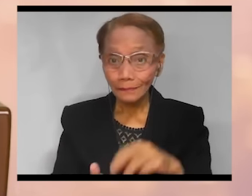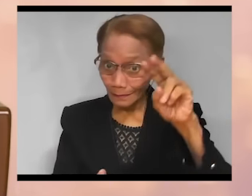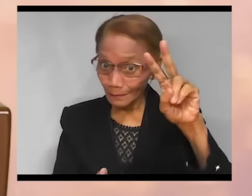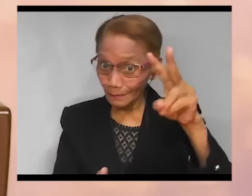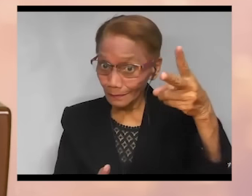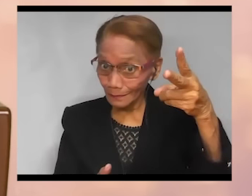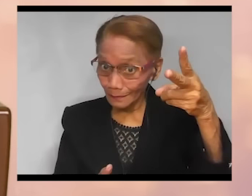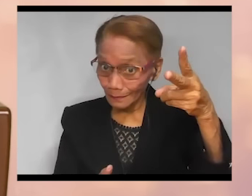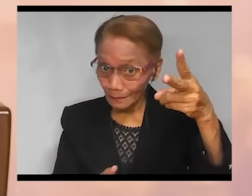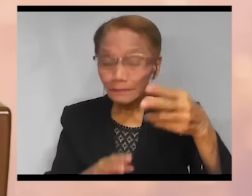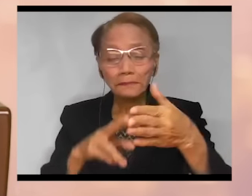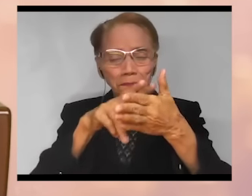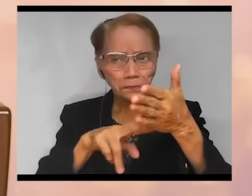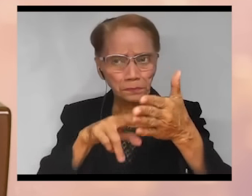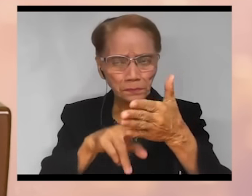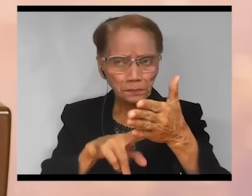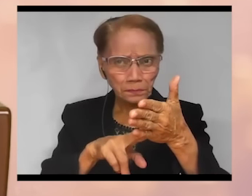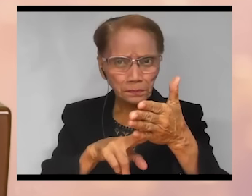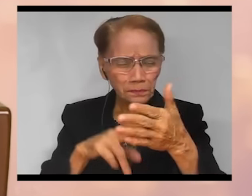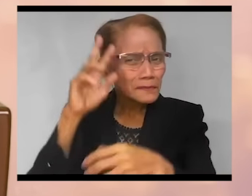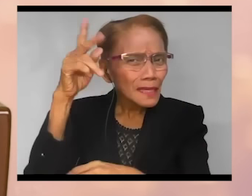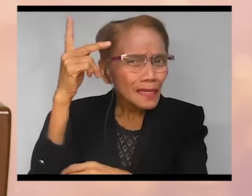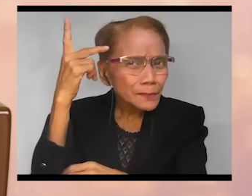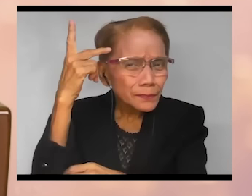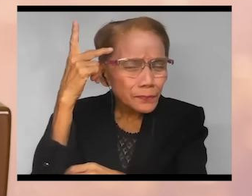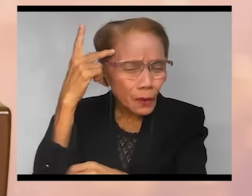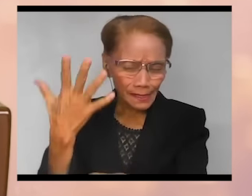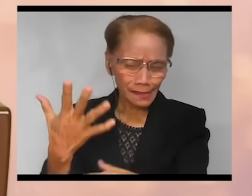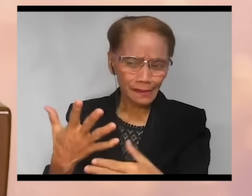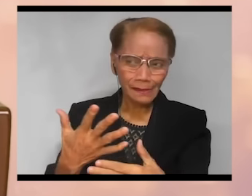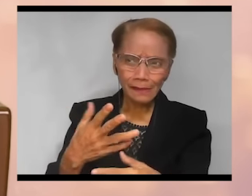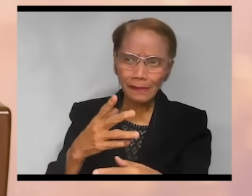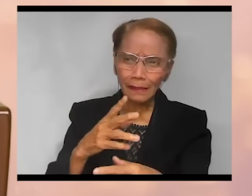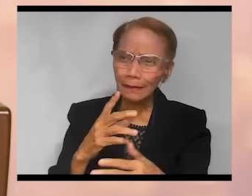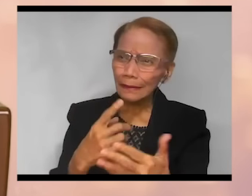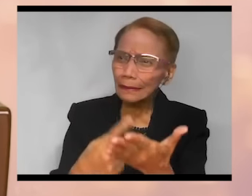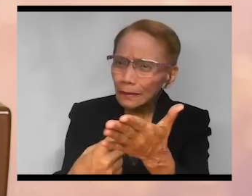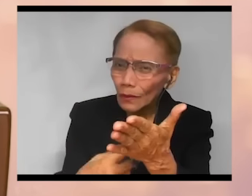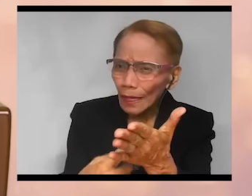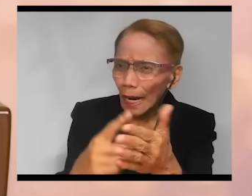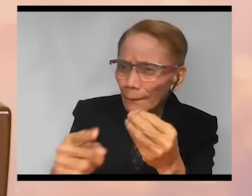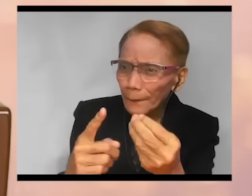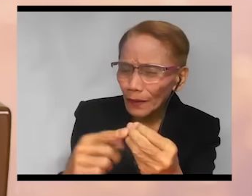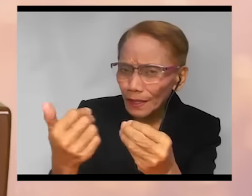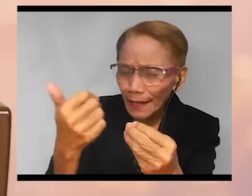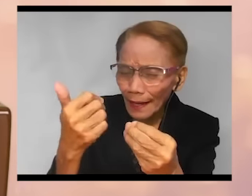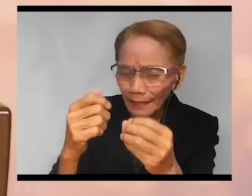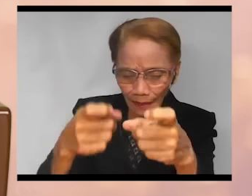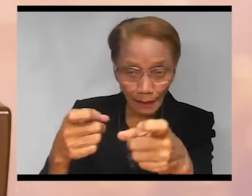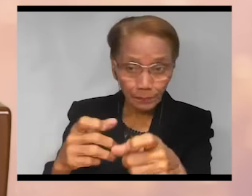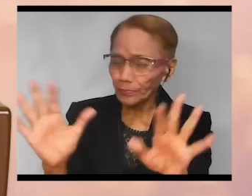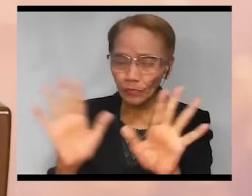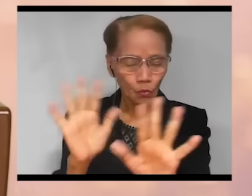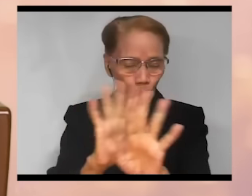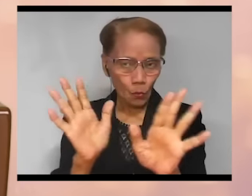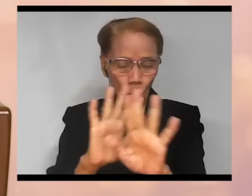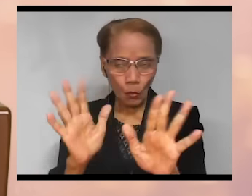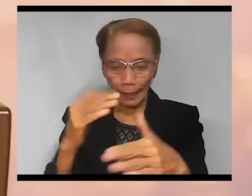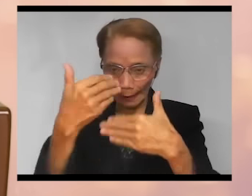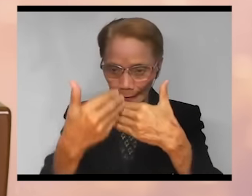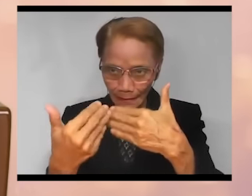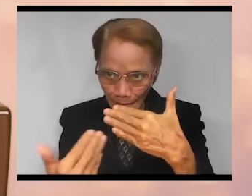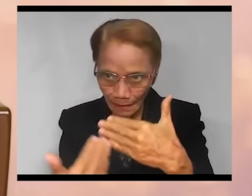In the second reading, St. Paul is talking of another gift, not the gift anymore of